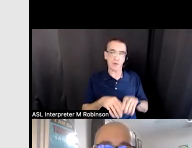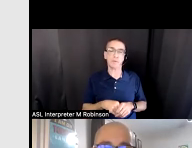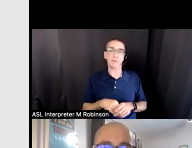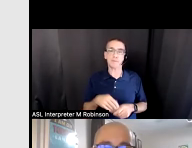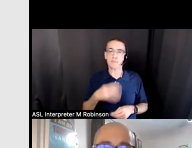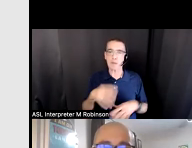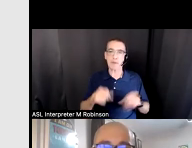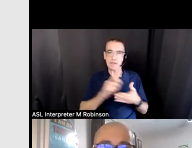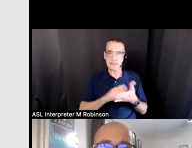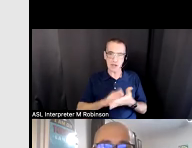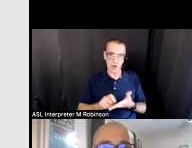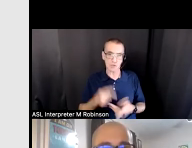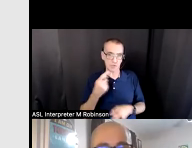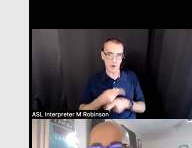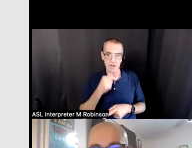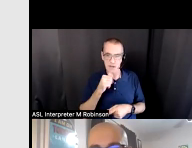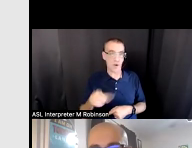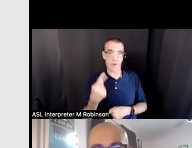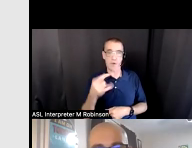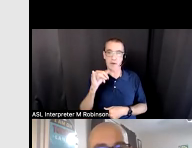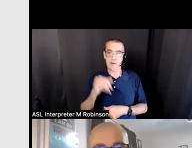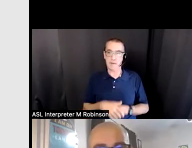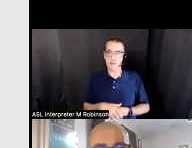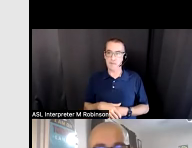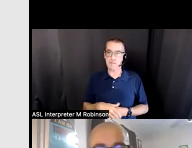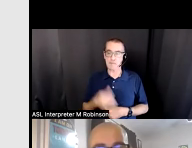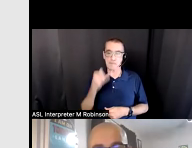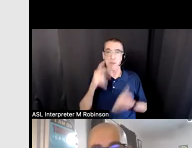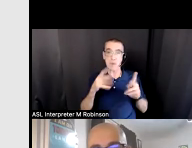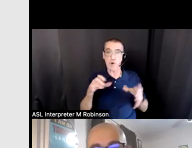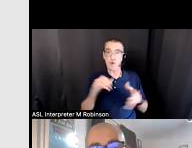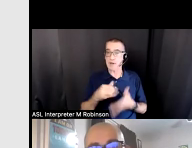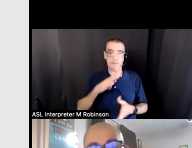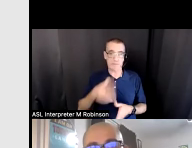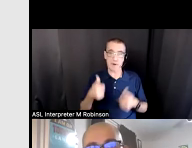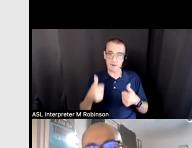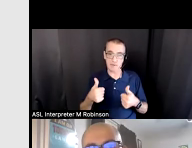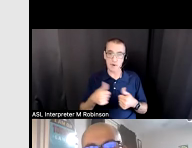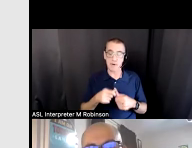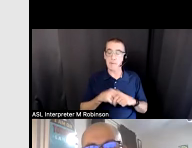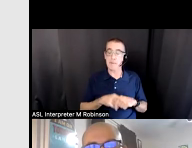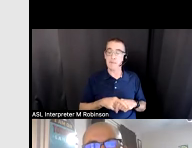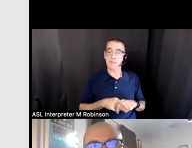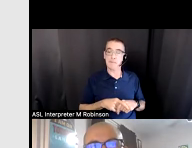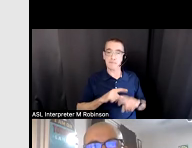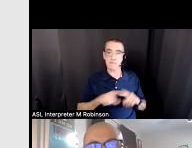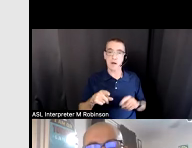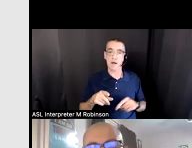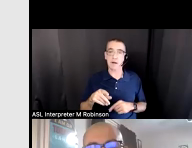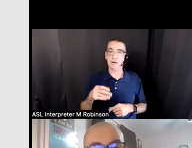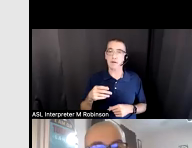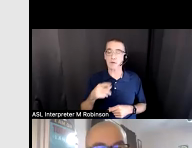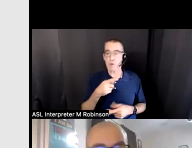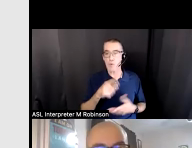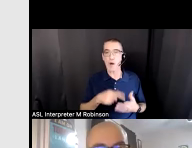take notes, right? It's not just those. Like, if folks want to do that, that's great. You know, but are there other things that you